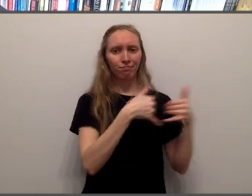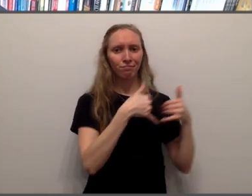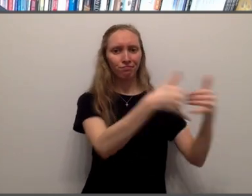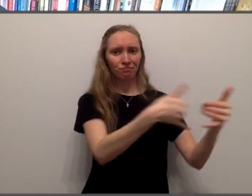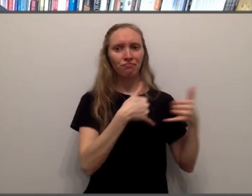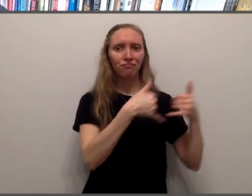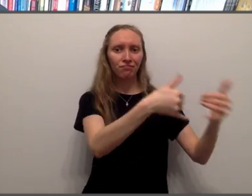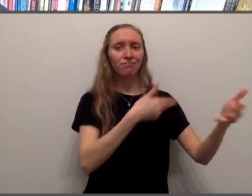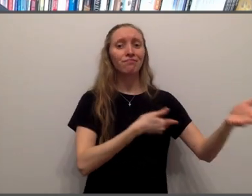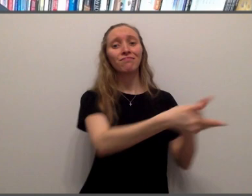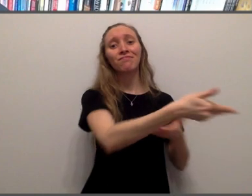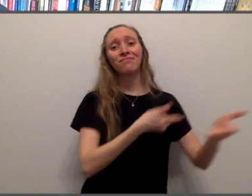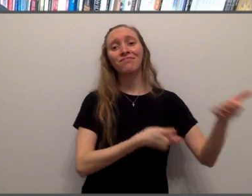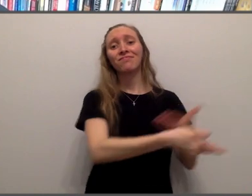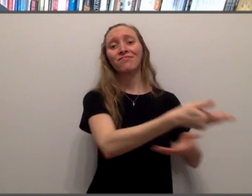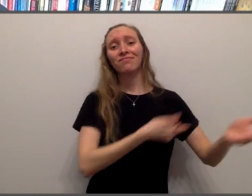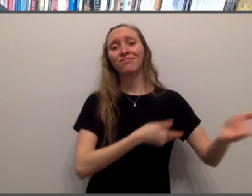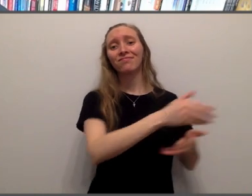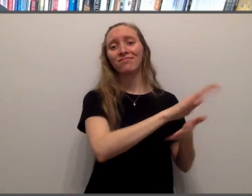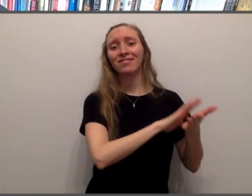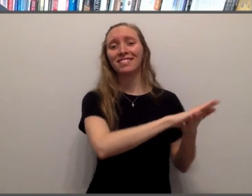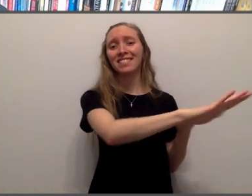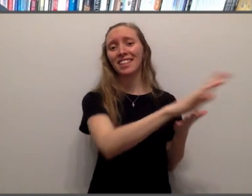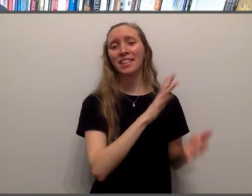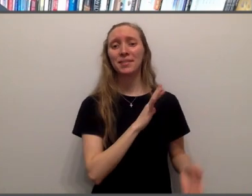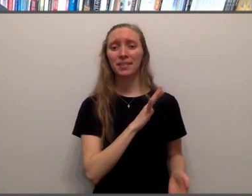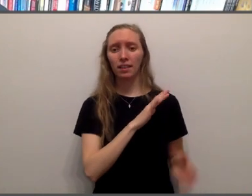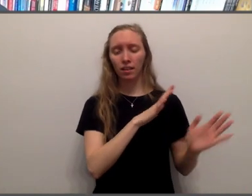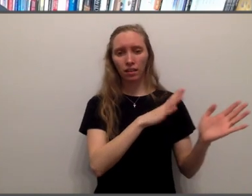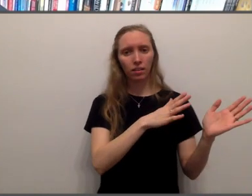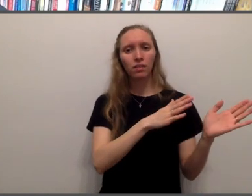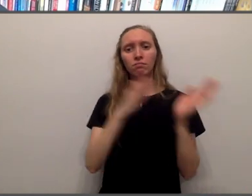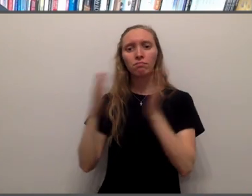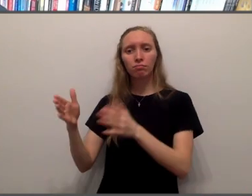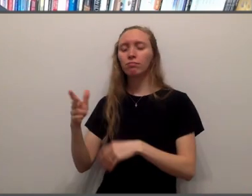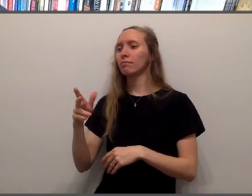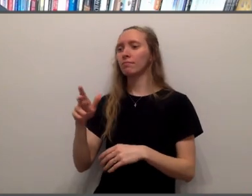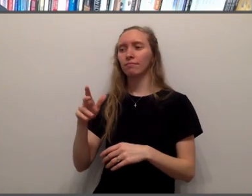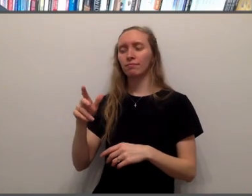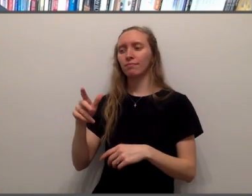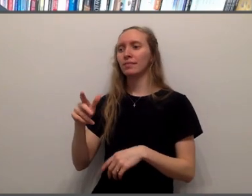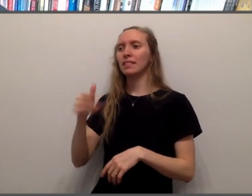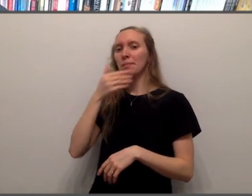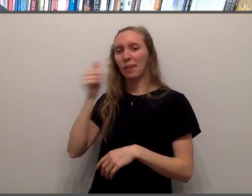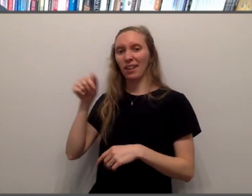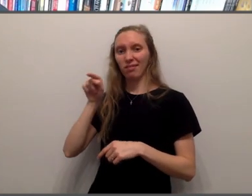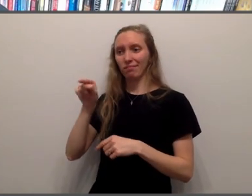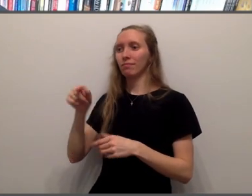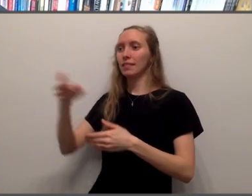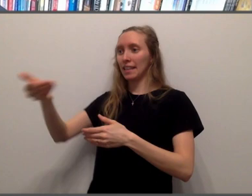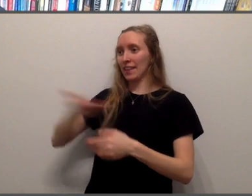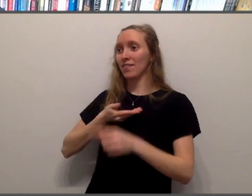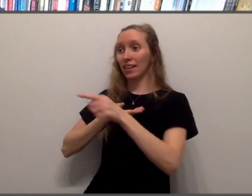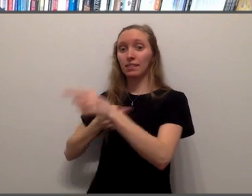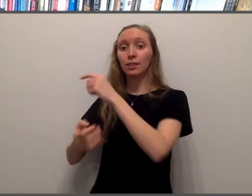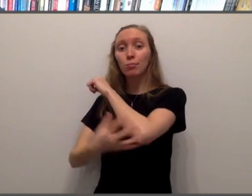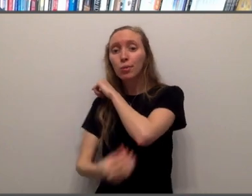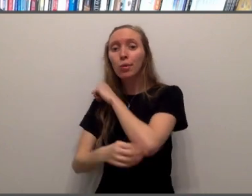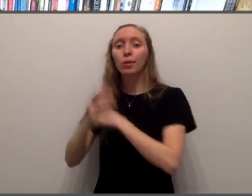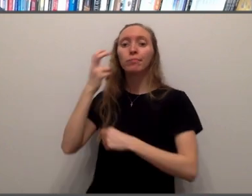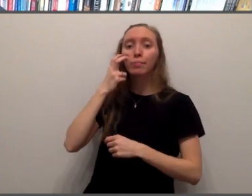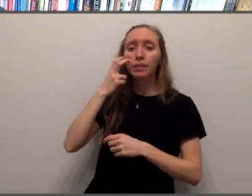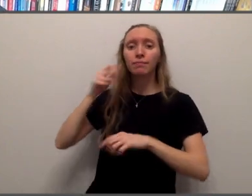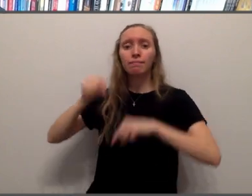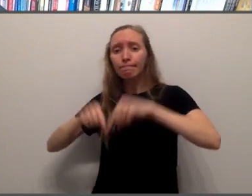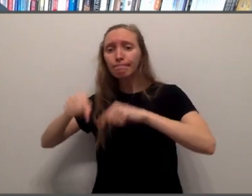lame, and the blind. Then at the resurrection of the righteous, God will reward you for inviting those who could not repay you.